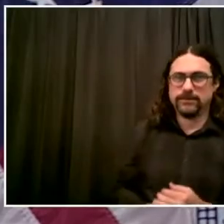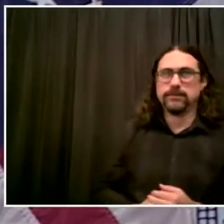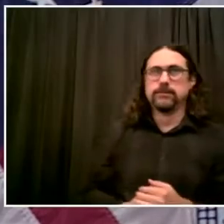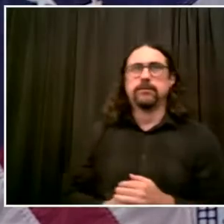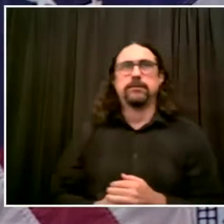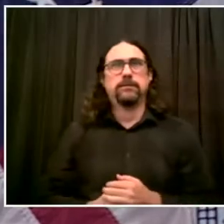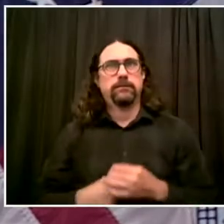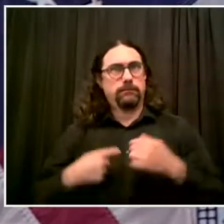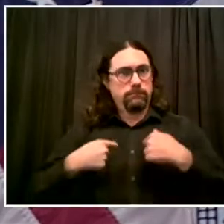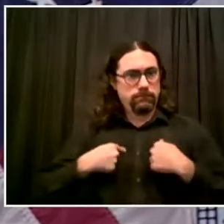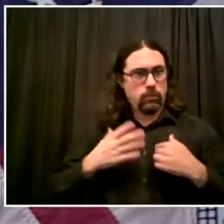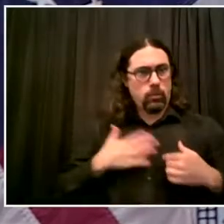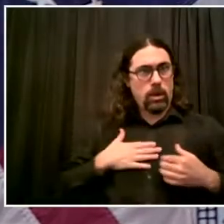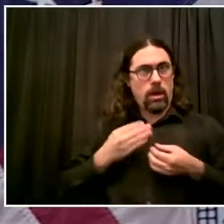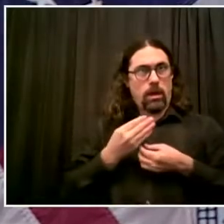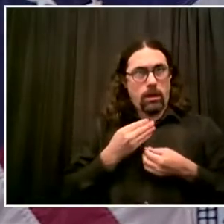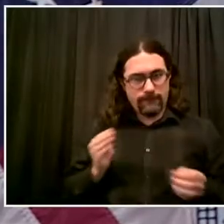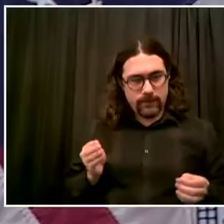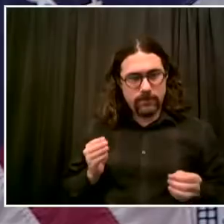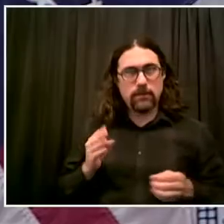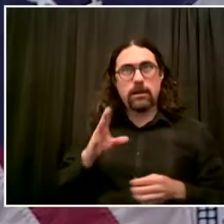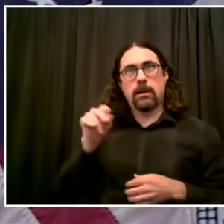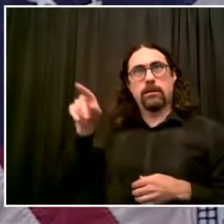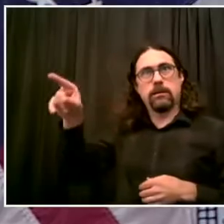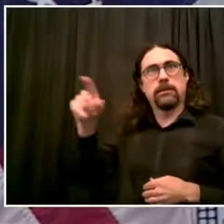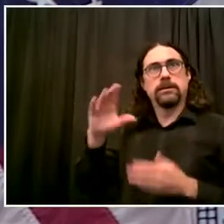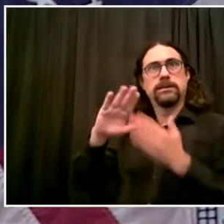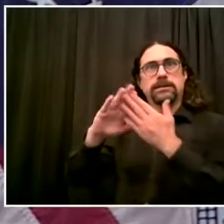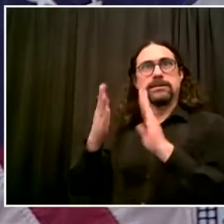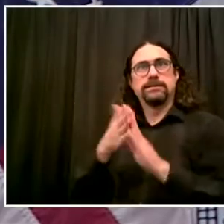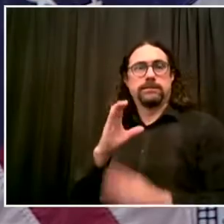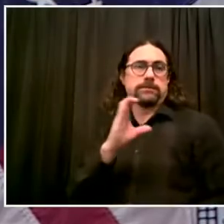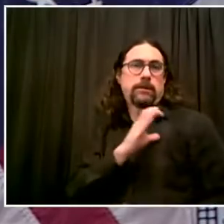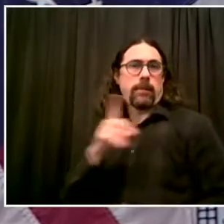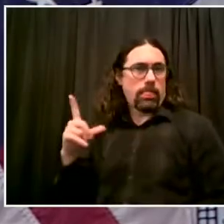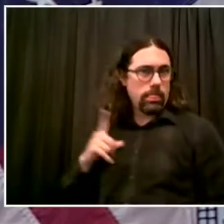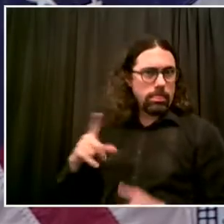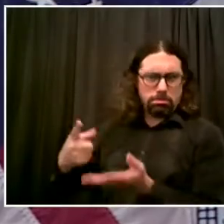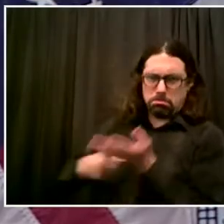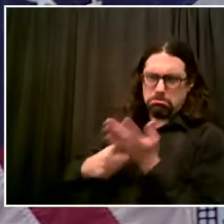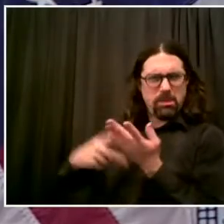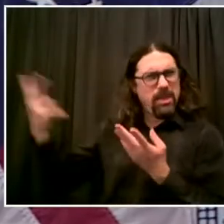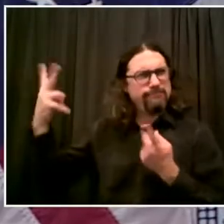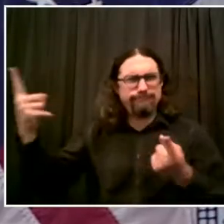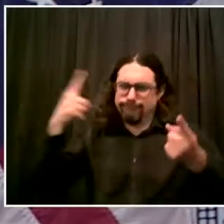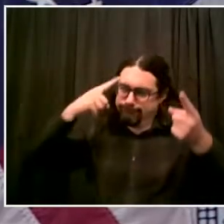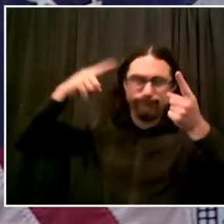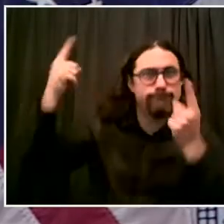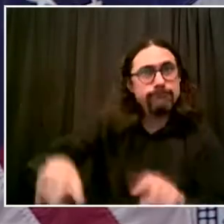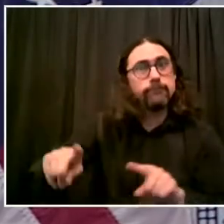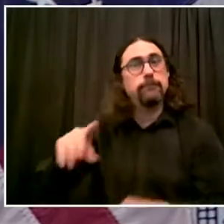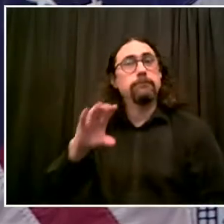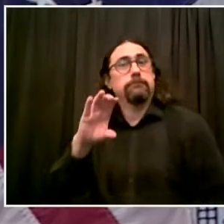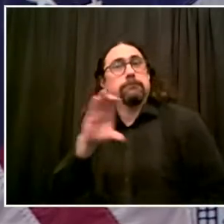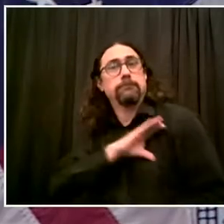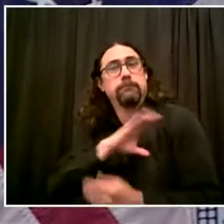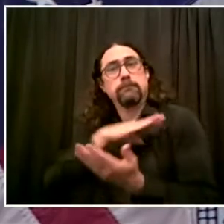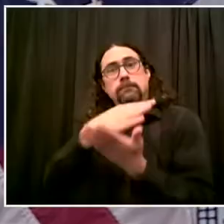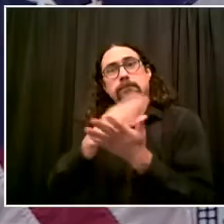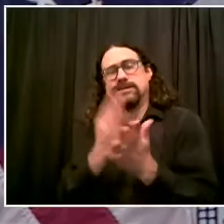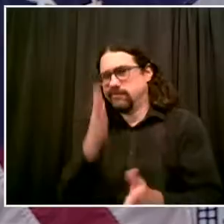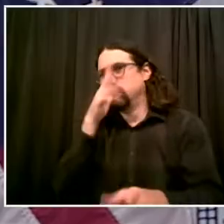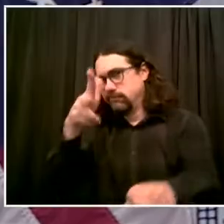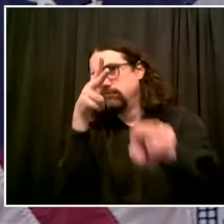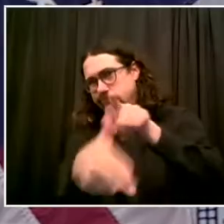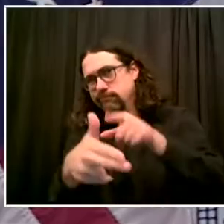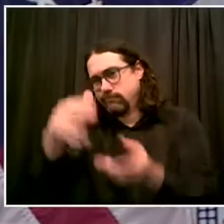services. That's not going to reduce the total impact on the budget. That's taking money from one place and moving it to another place. But we believe,